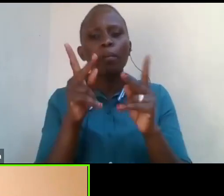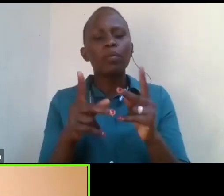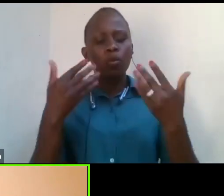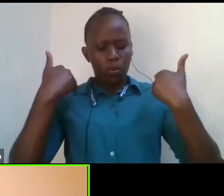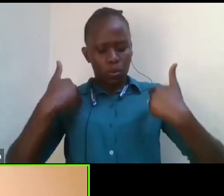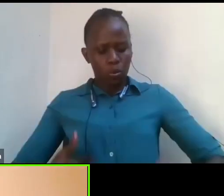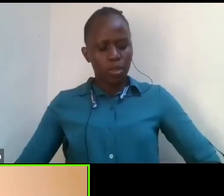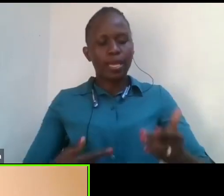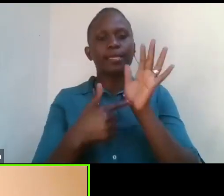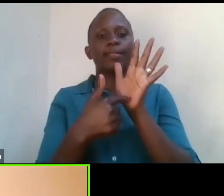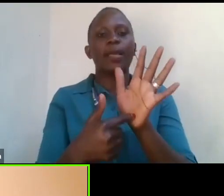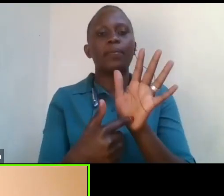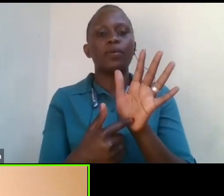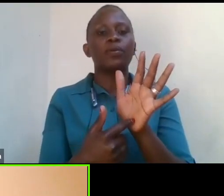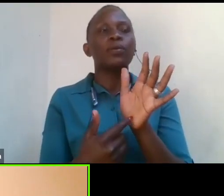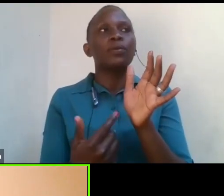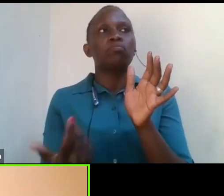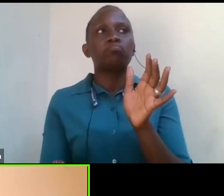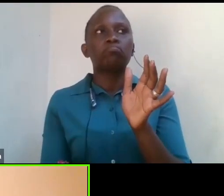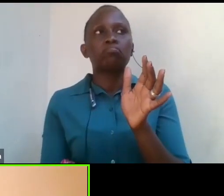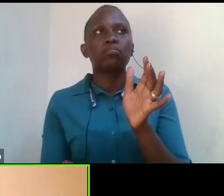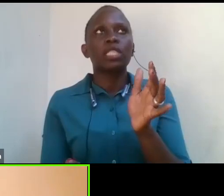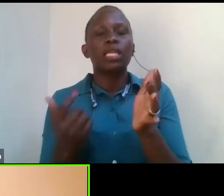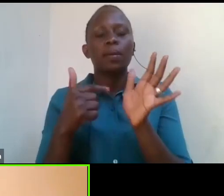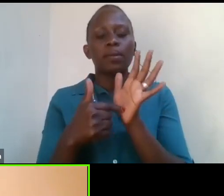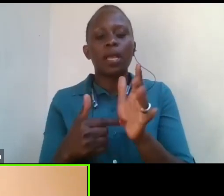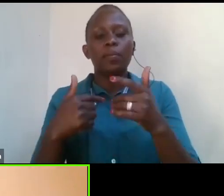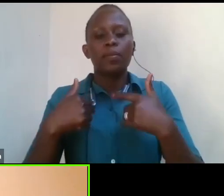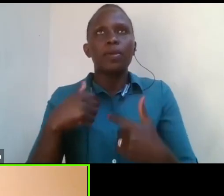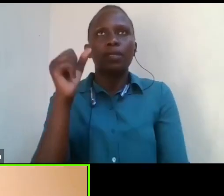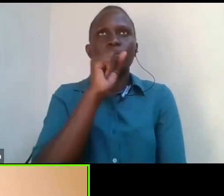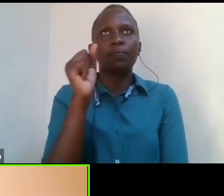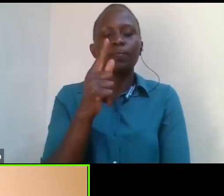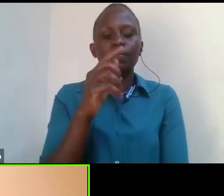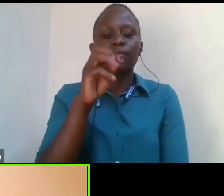you're in the STEM ICT space.